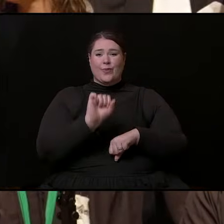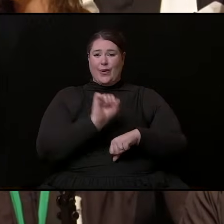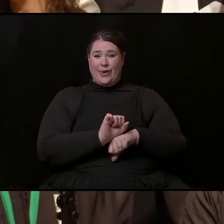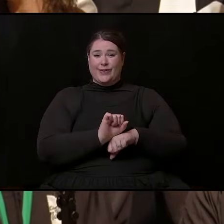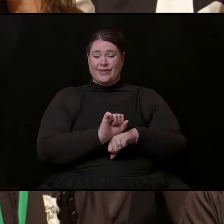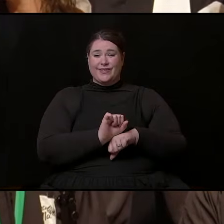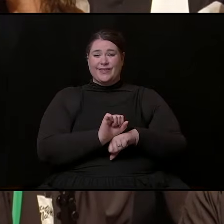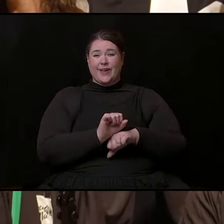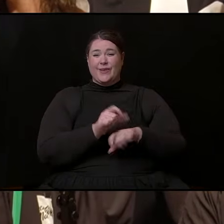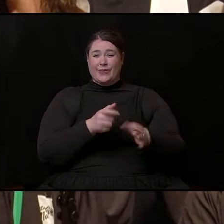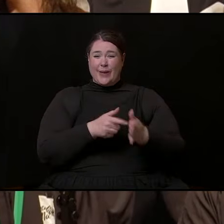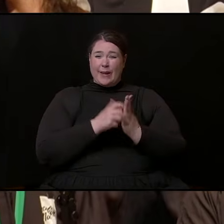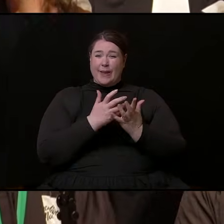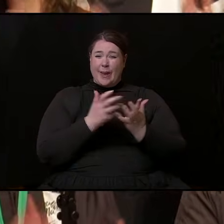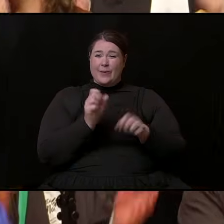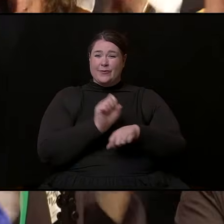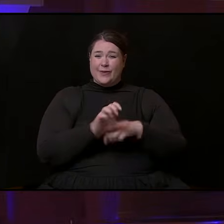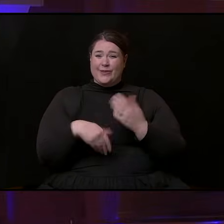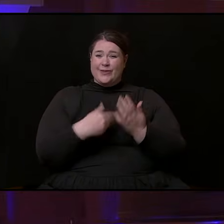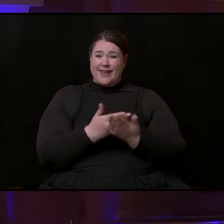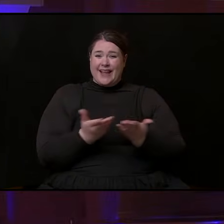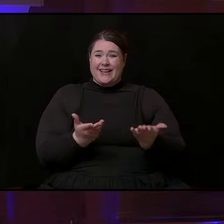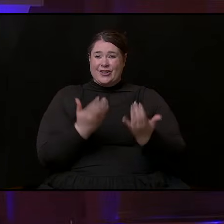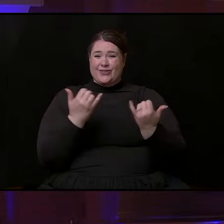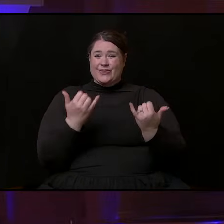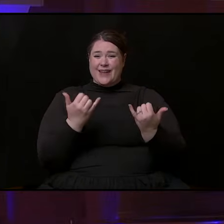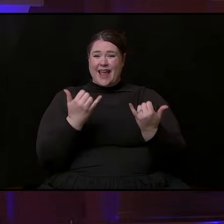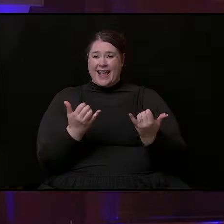to get here today. Please stand.